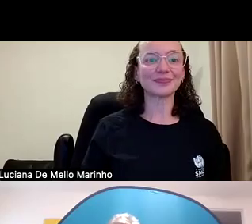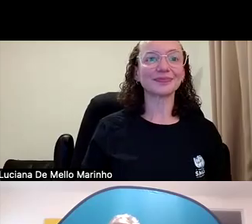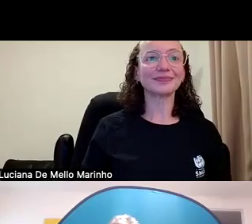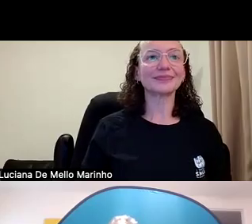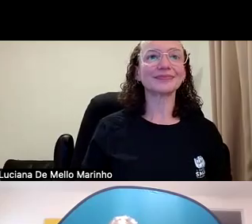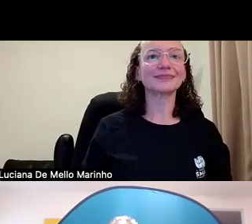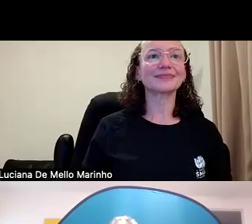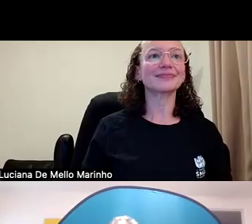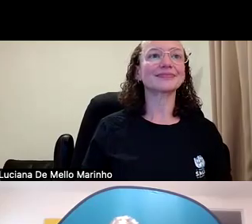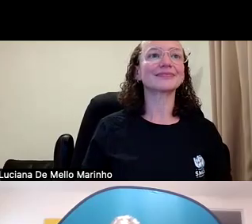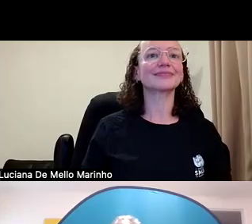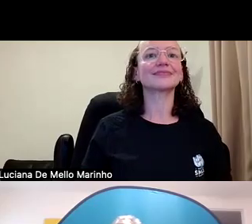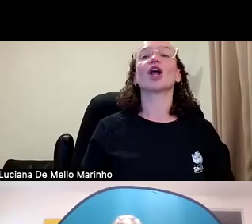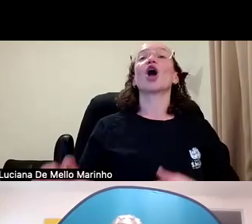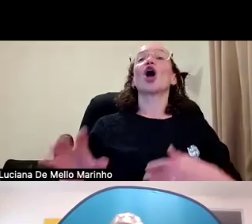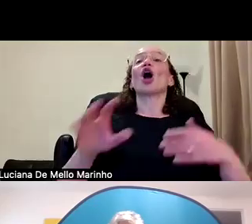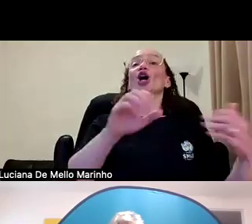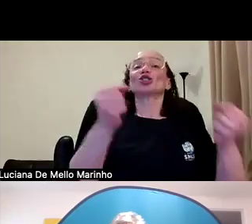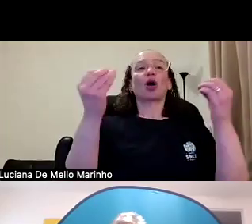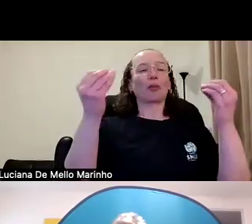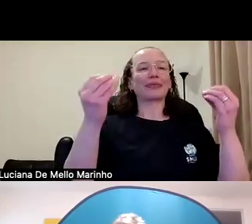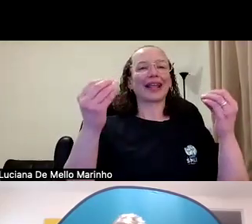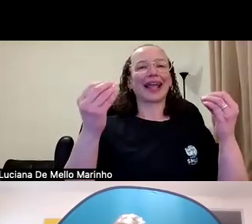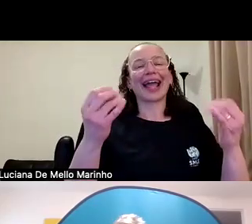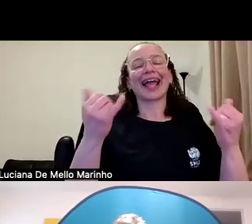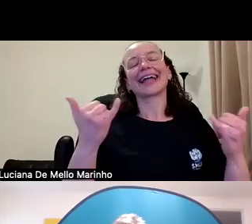tone, grammar, and vocabulary of your client.